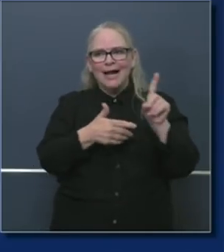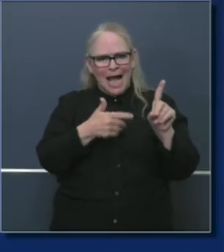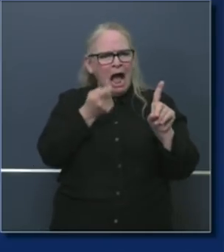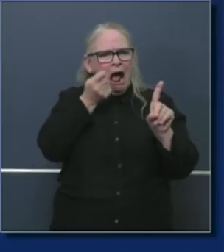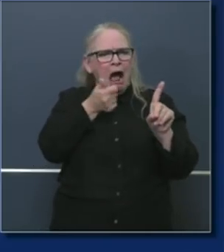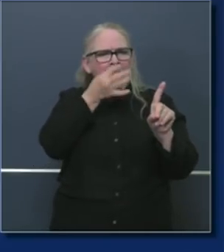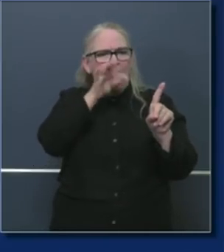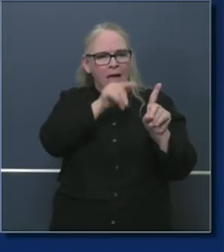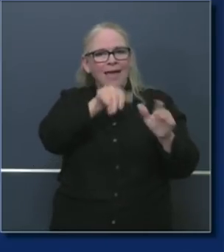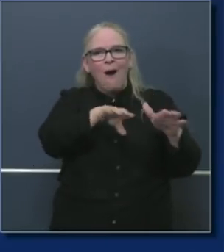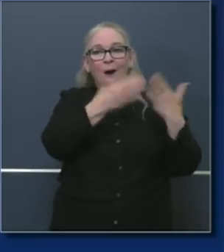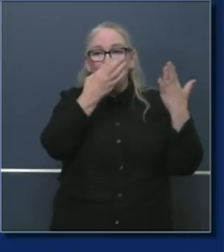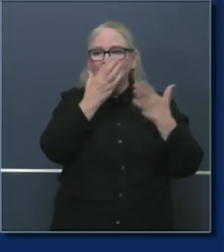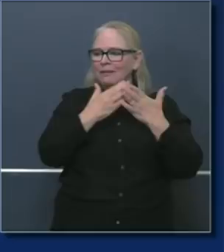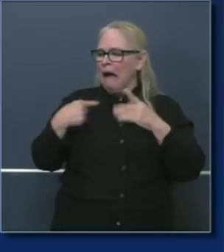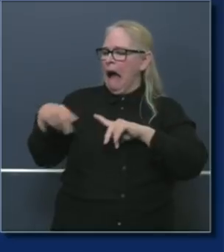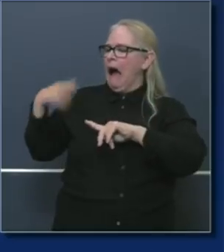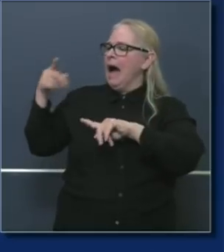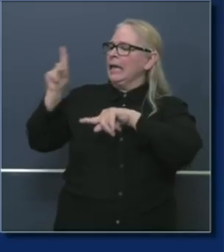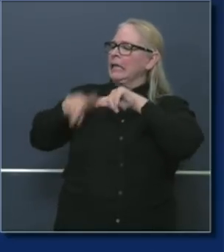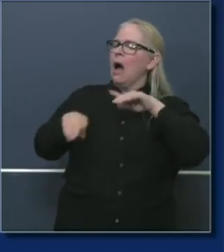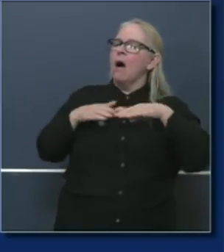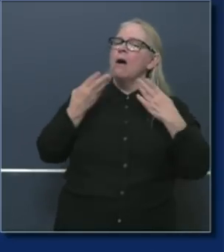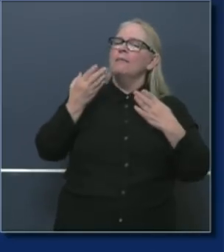to attest that they've had